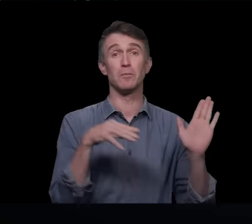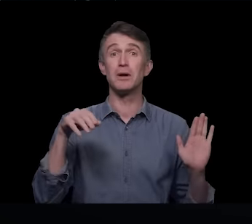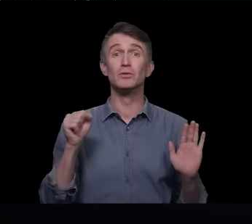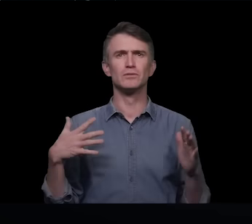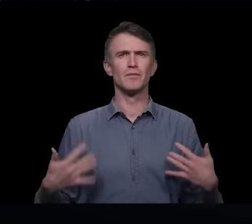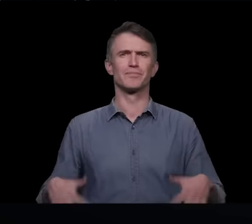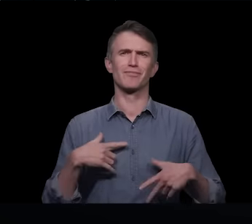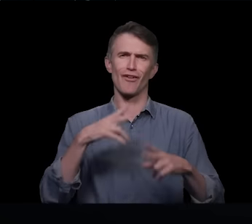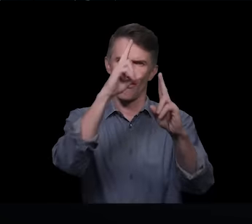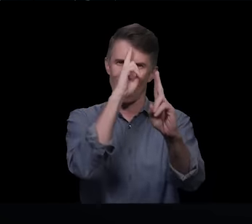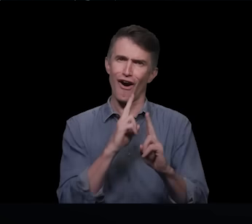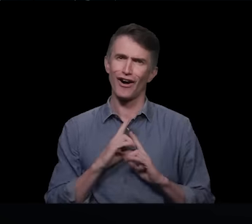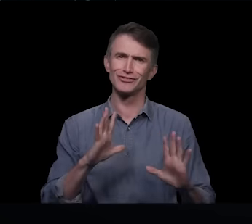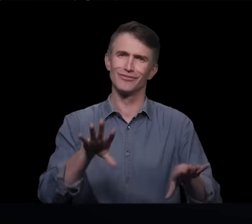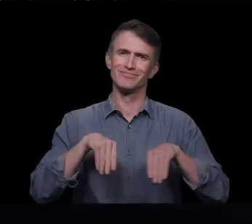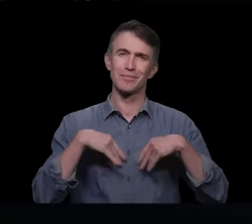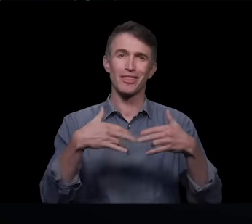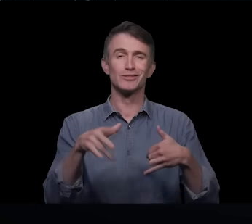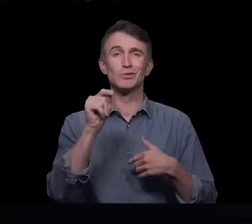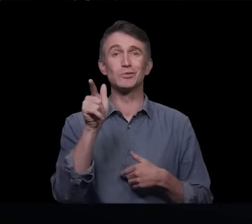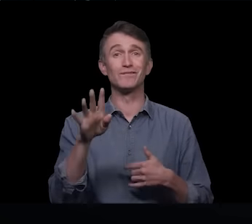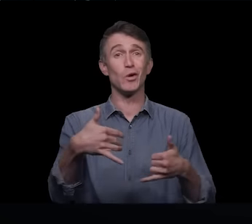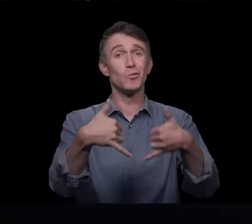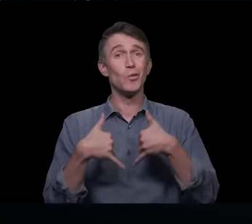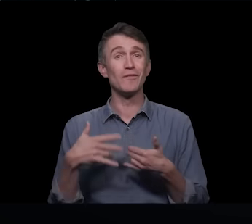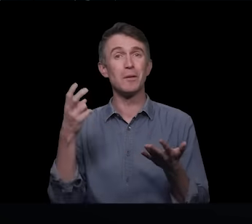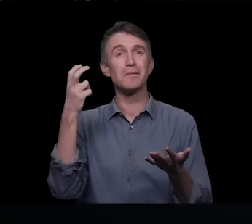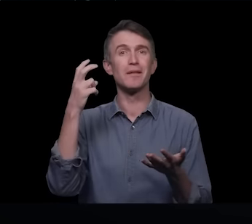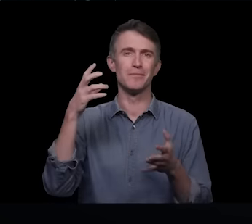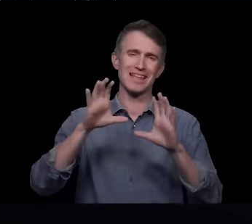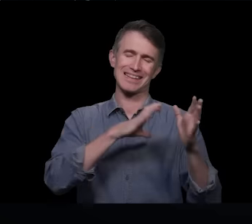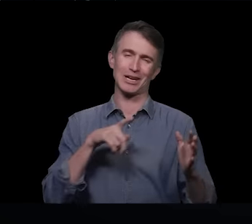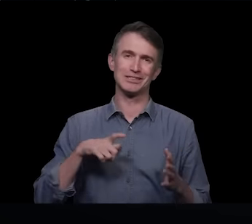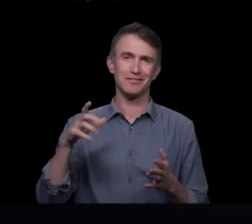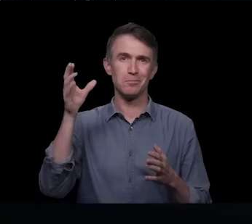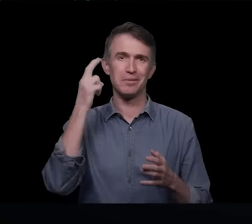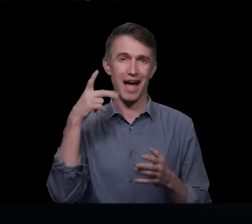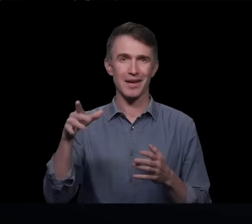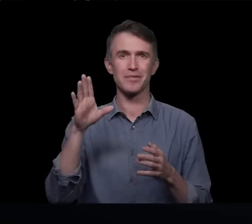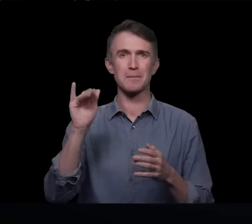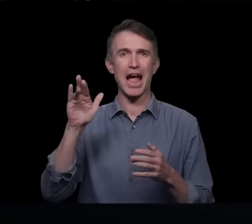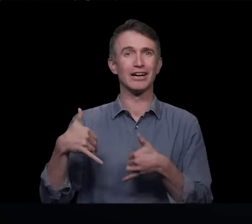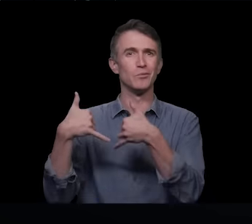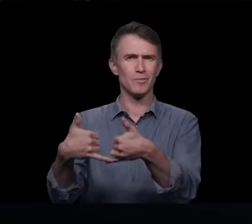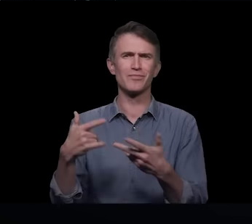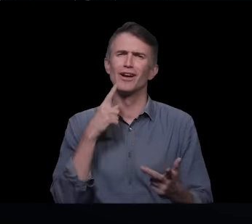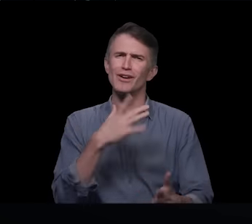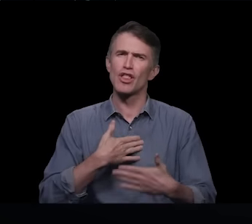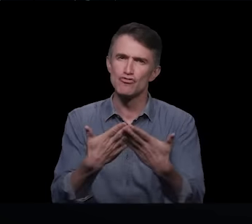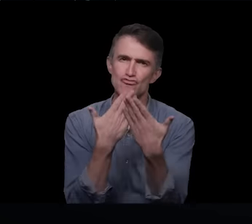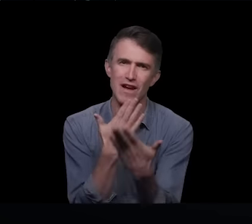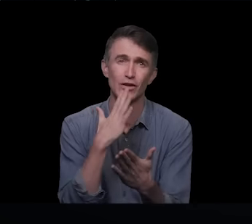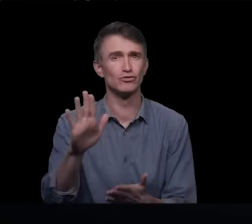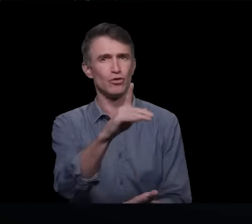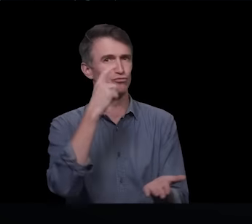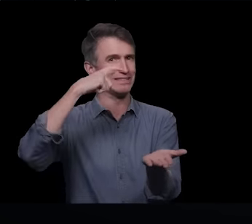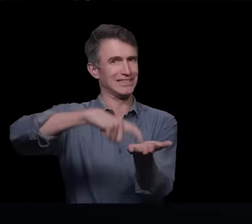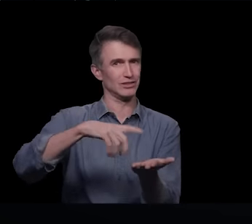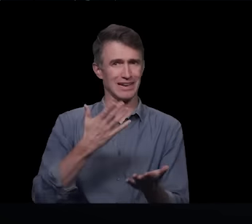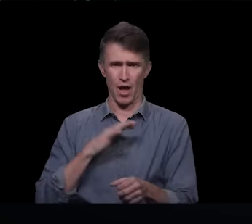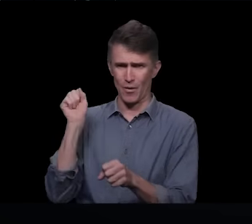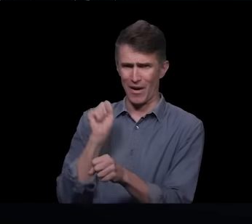Microsoft, I'm really honored to accept the 2024 American Council for the Blind Barry Award. We are truly grateful for your